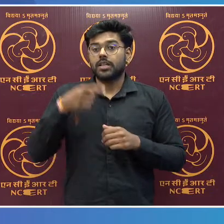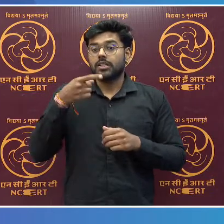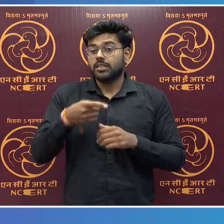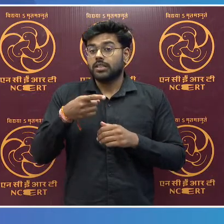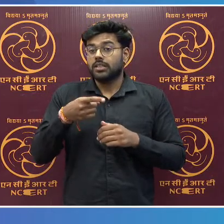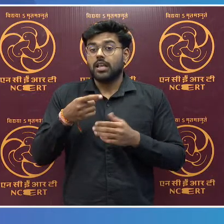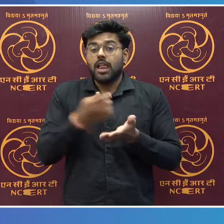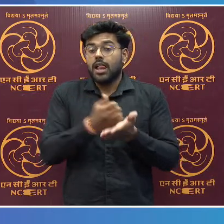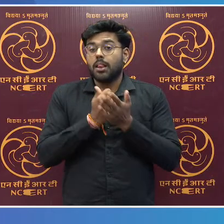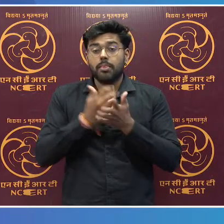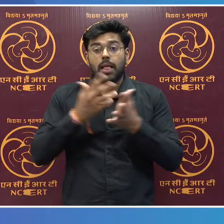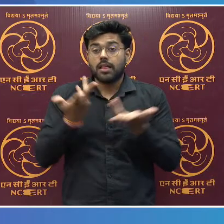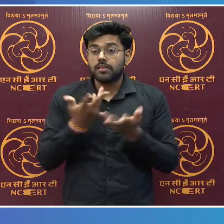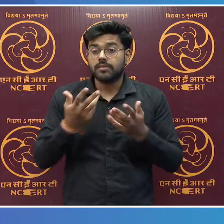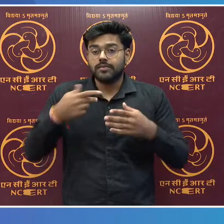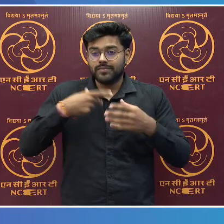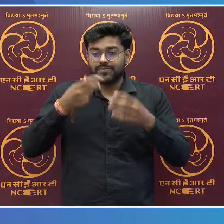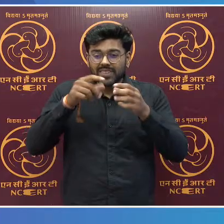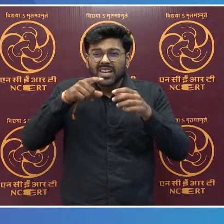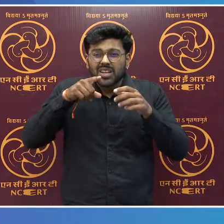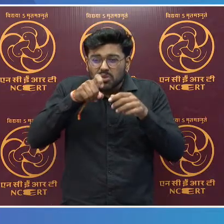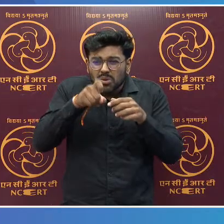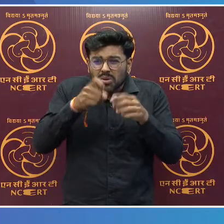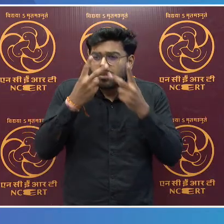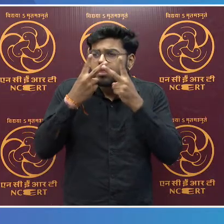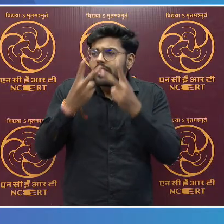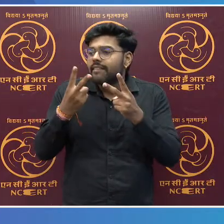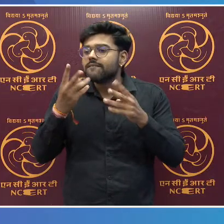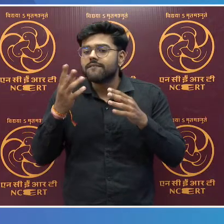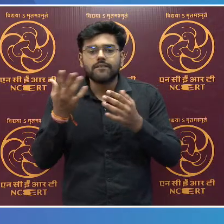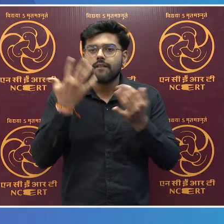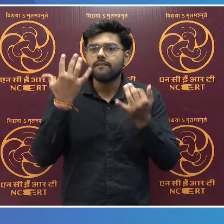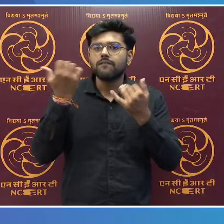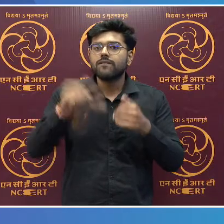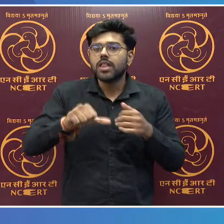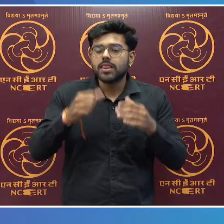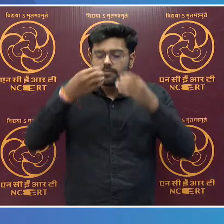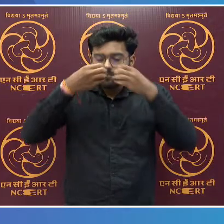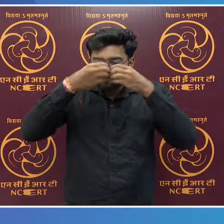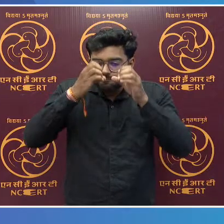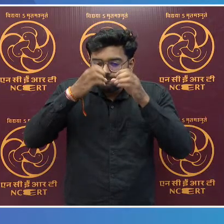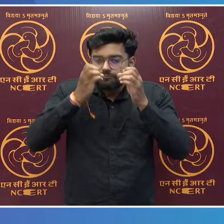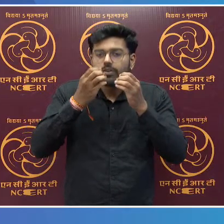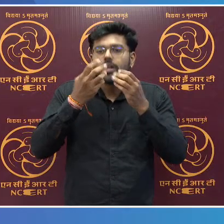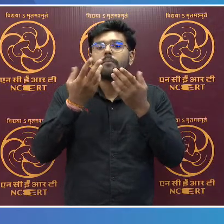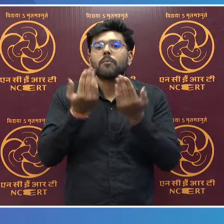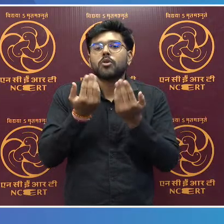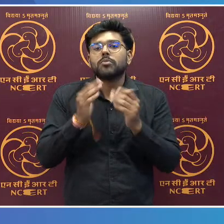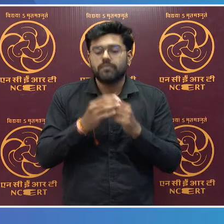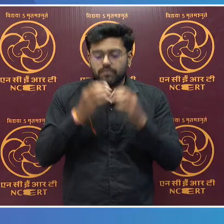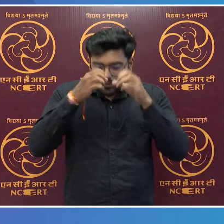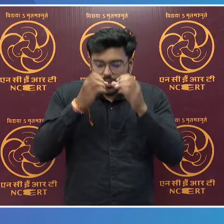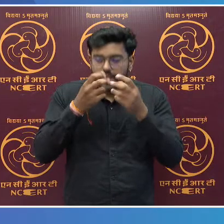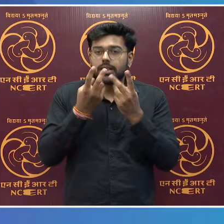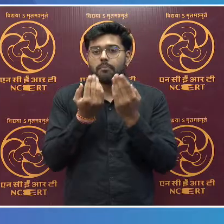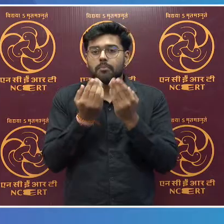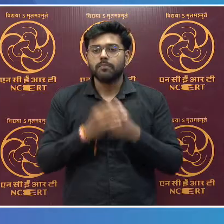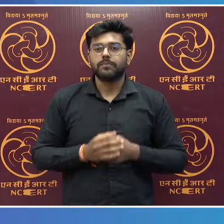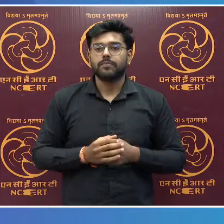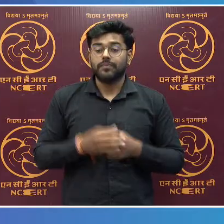enable us to see those microorganisms that are not visible to us, right?